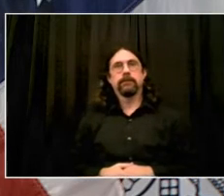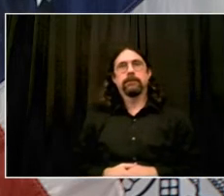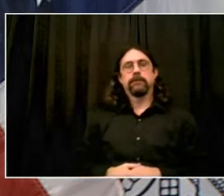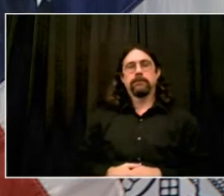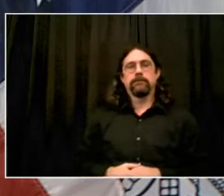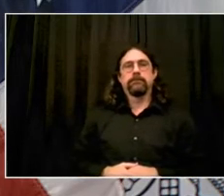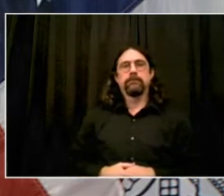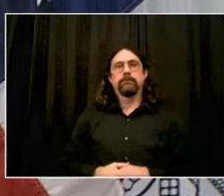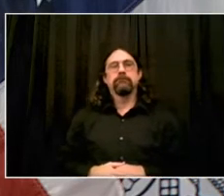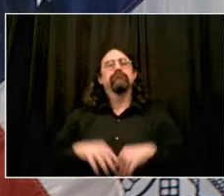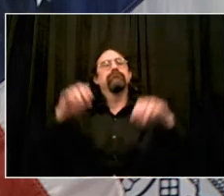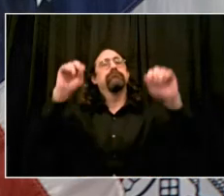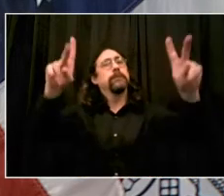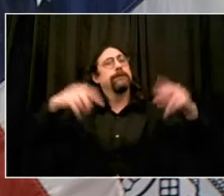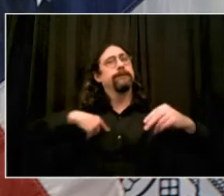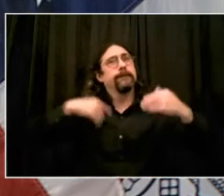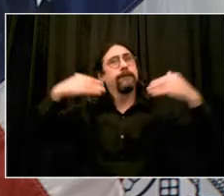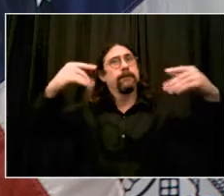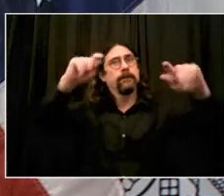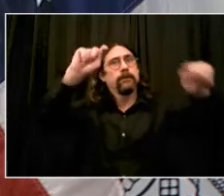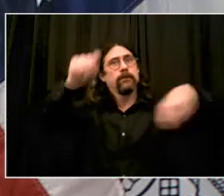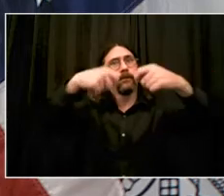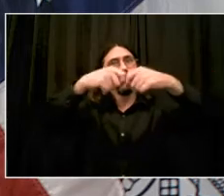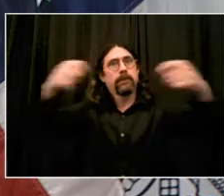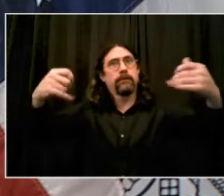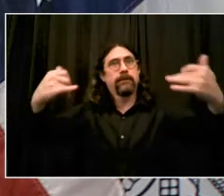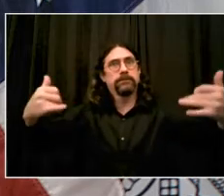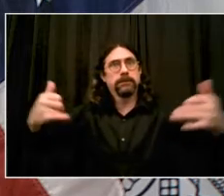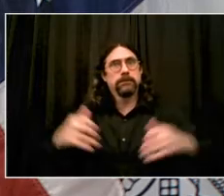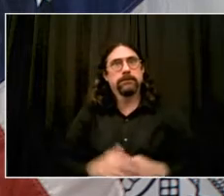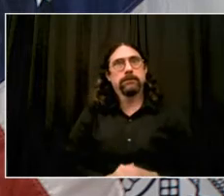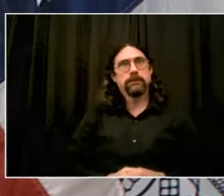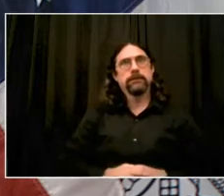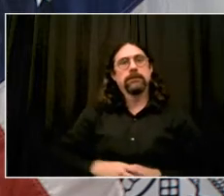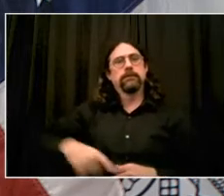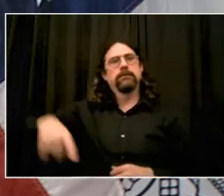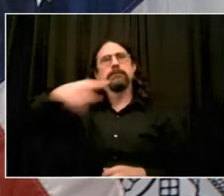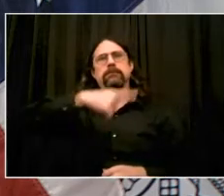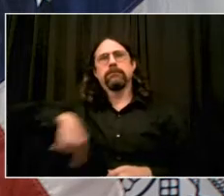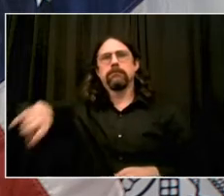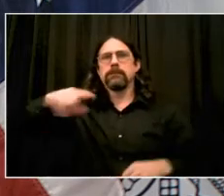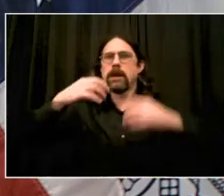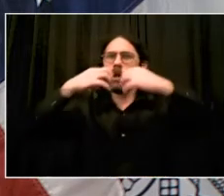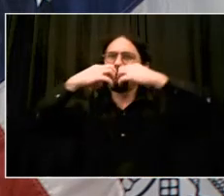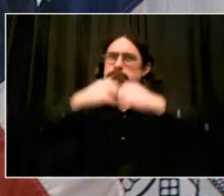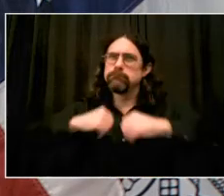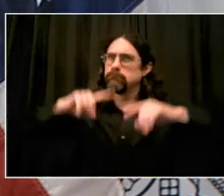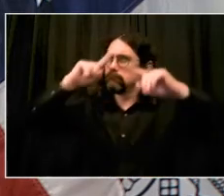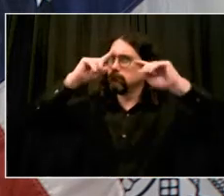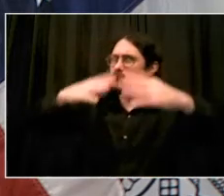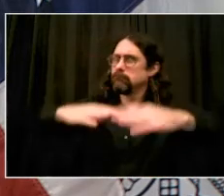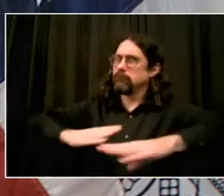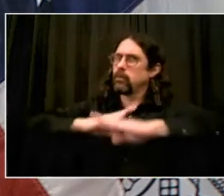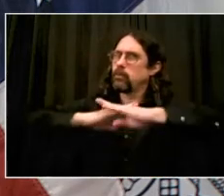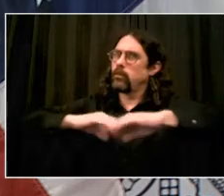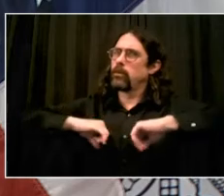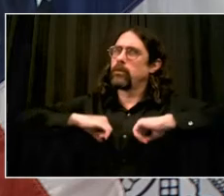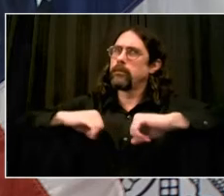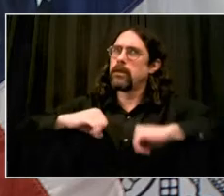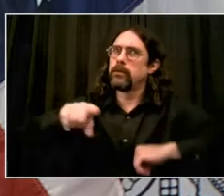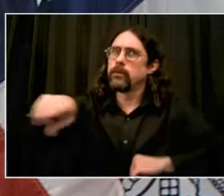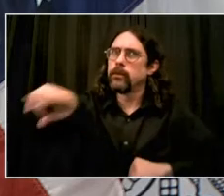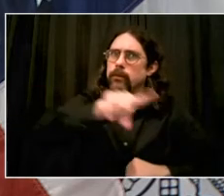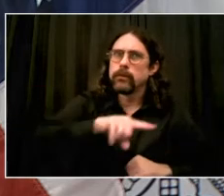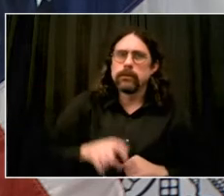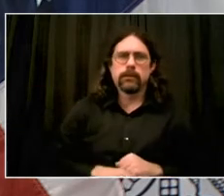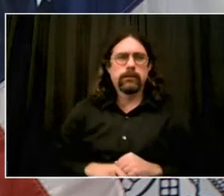to protect New Yorkers, and we're focused every day, every hour. This has been the reality since March. For all of us here at City Hall, our healthcare